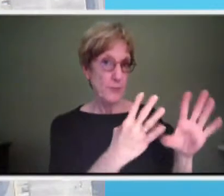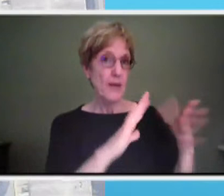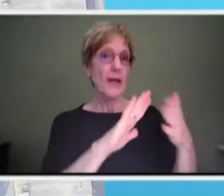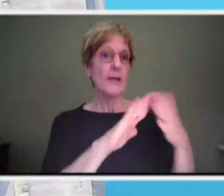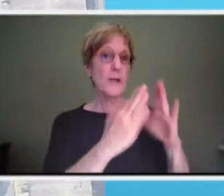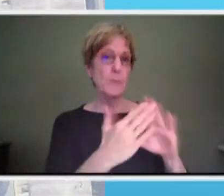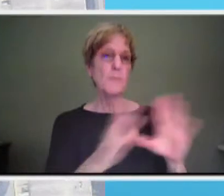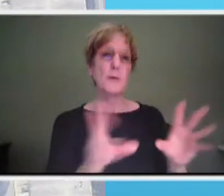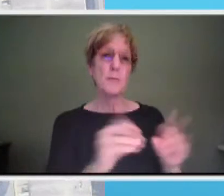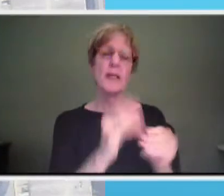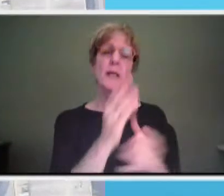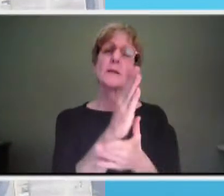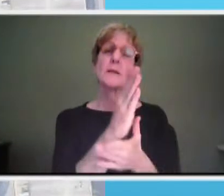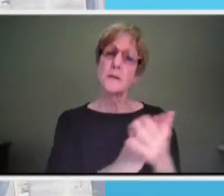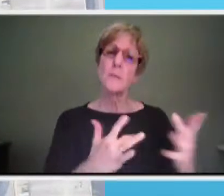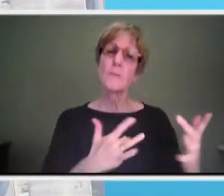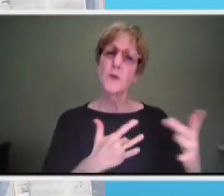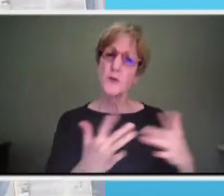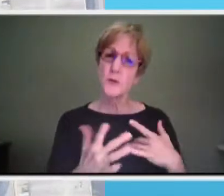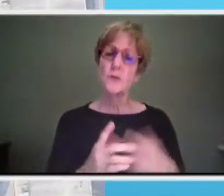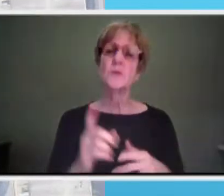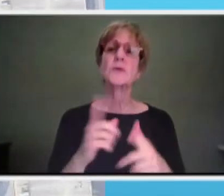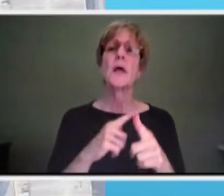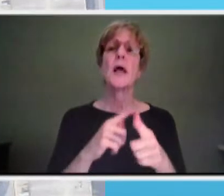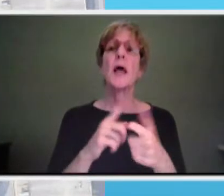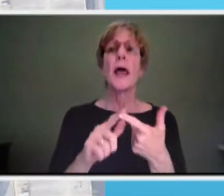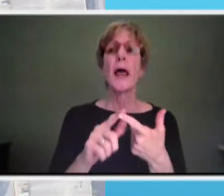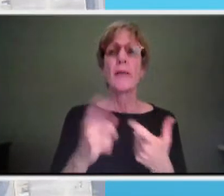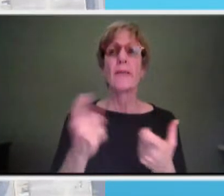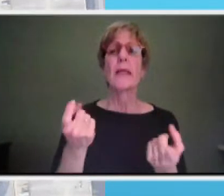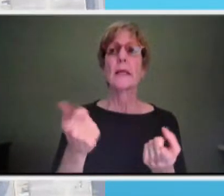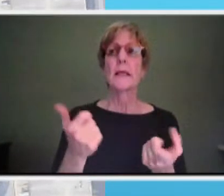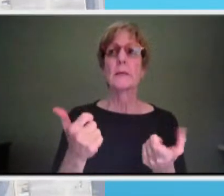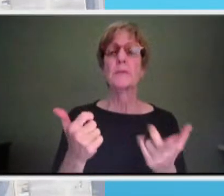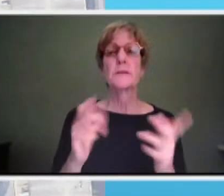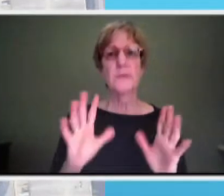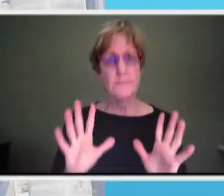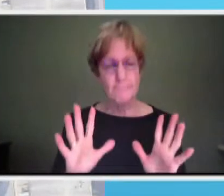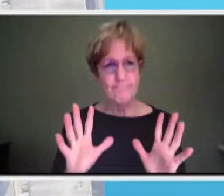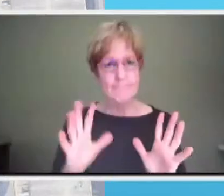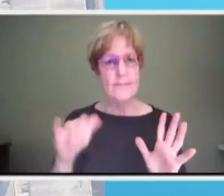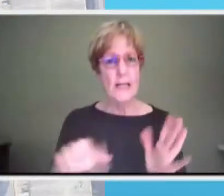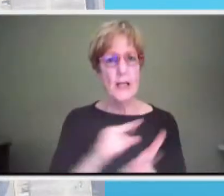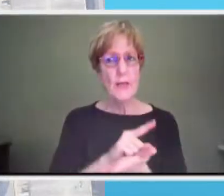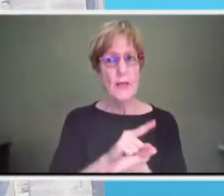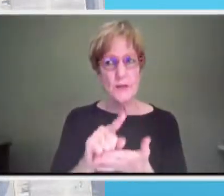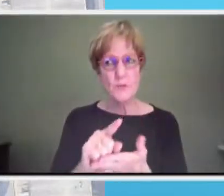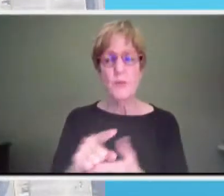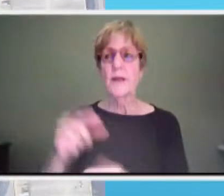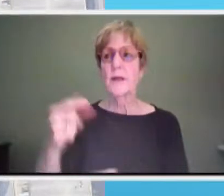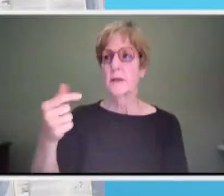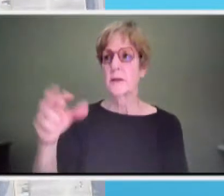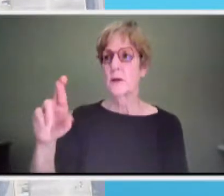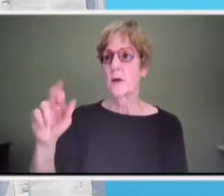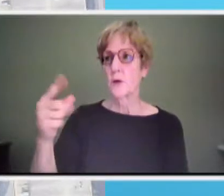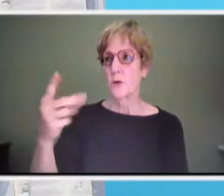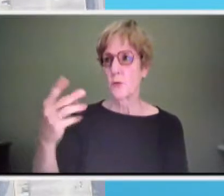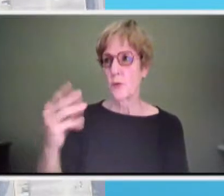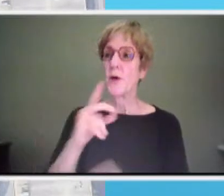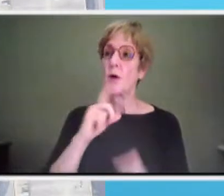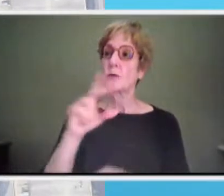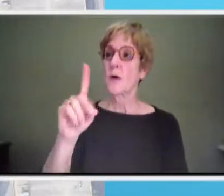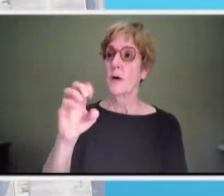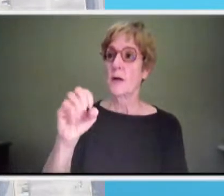some concerns, and then we did get a little bit of a bomb. This week, Councilman Bram connected us with the Deltas of